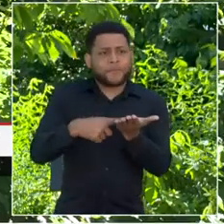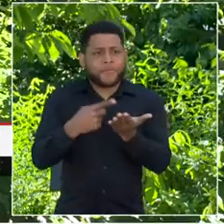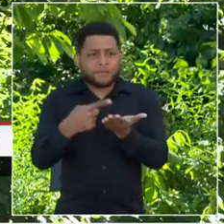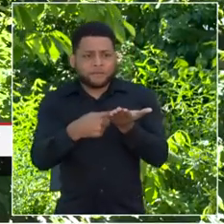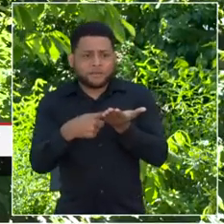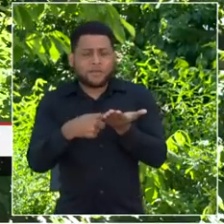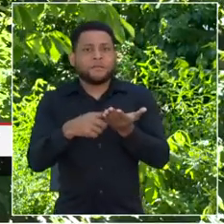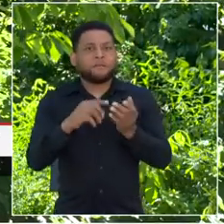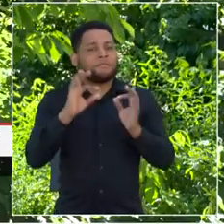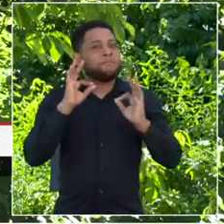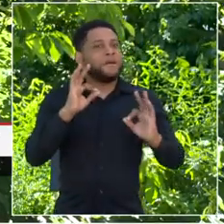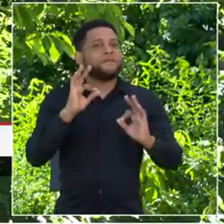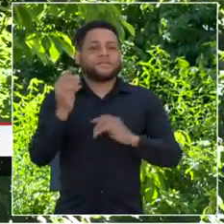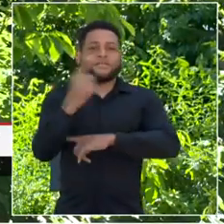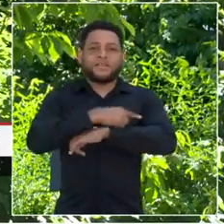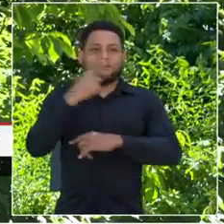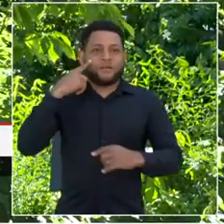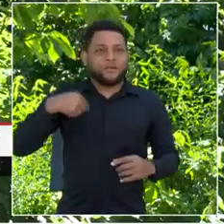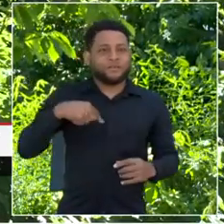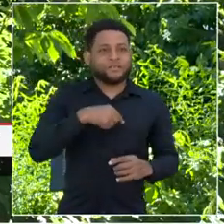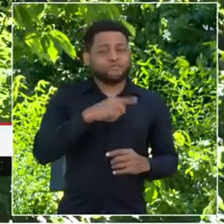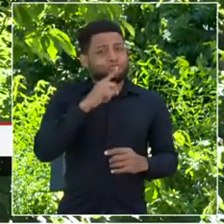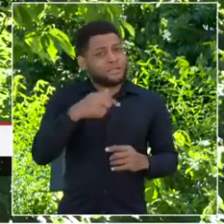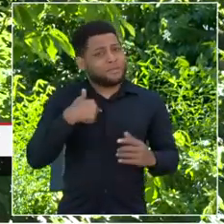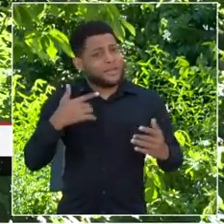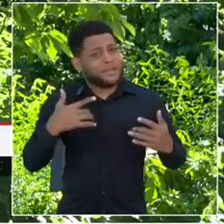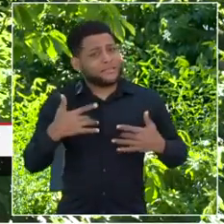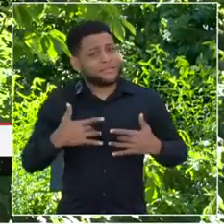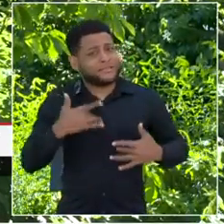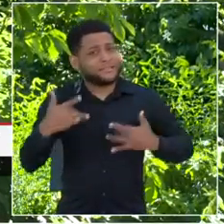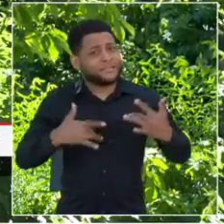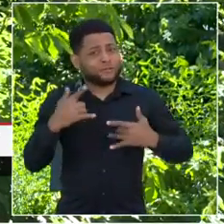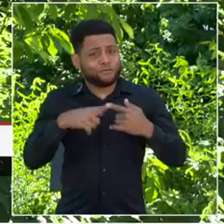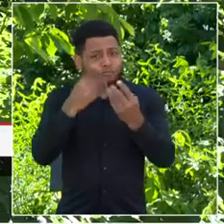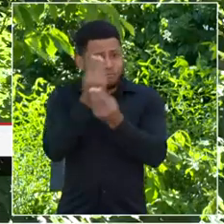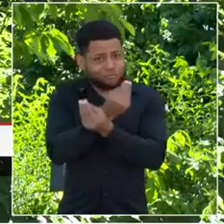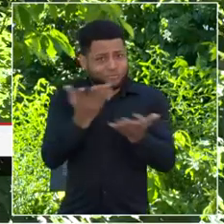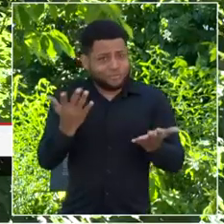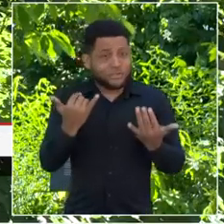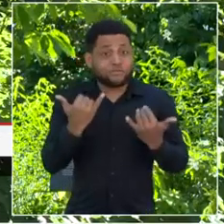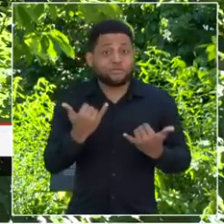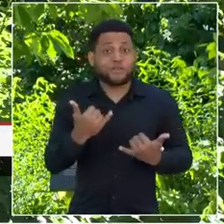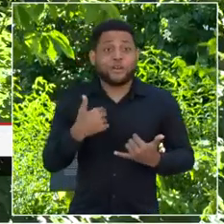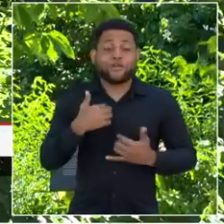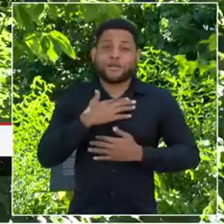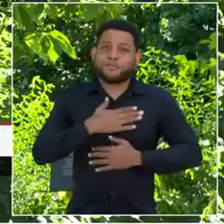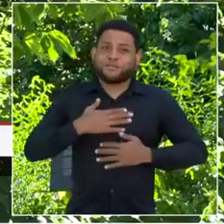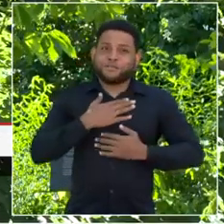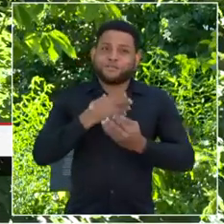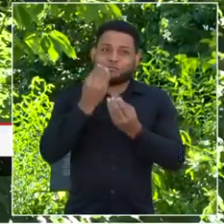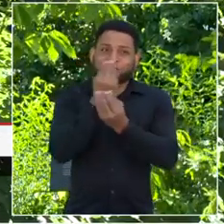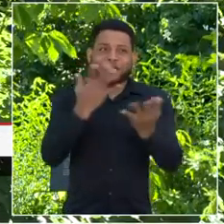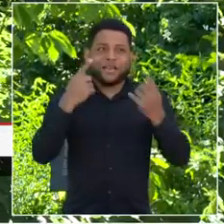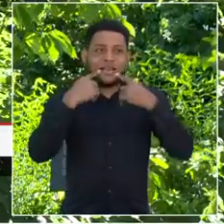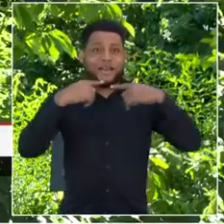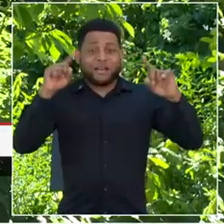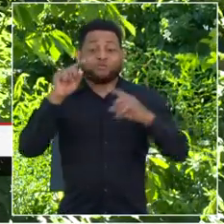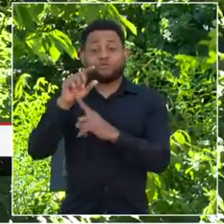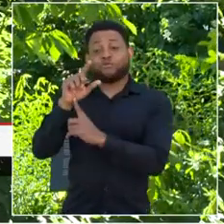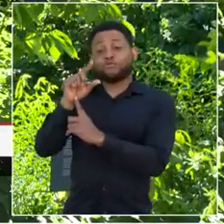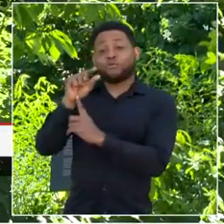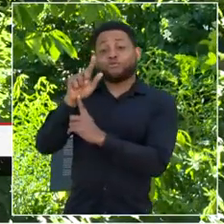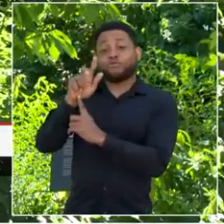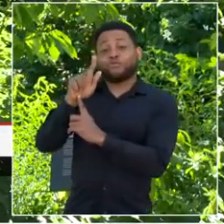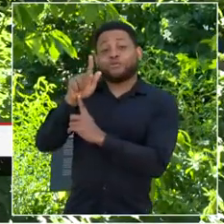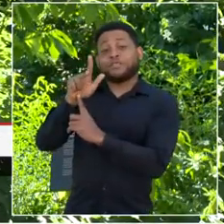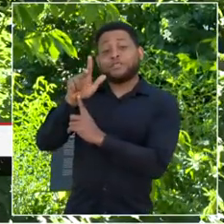you. Today, I'm pleased to announce that in 2023, Washington, D.C. welcomed a record attendance of